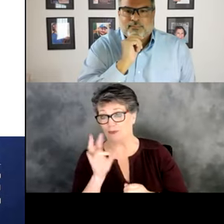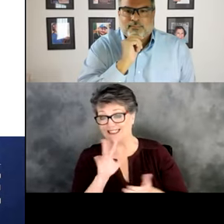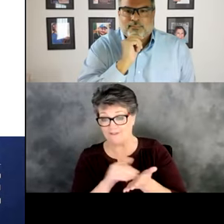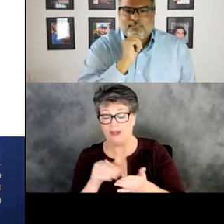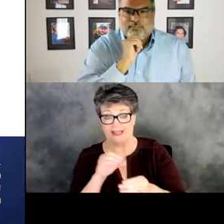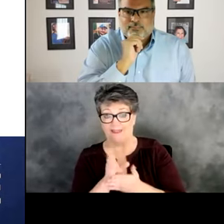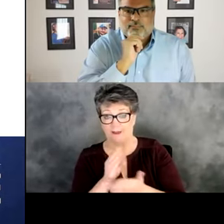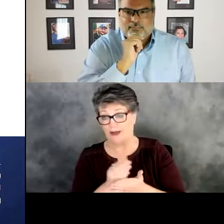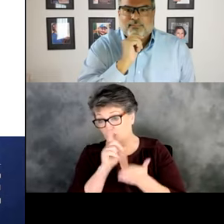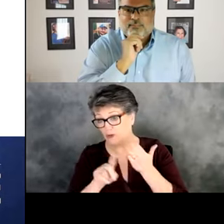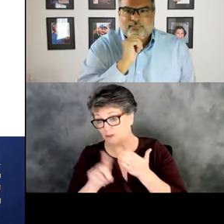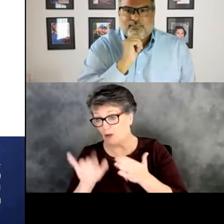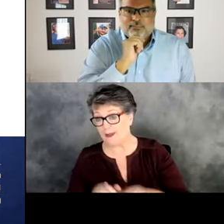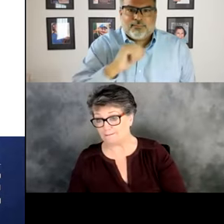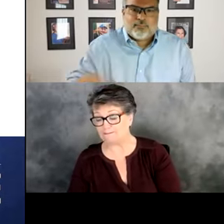to explore that.